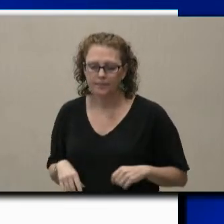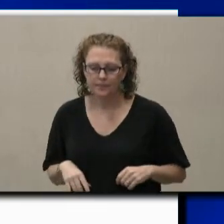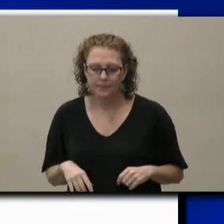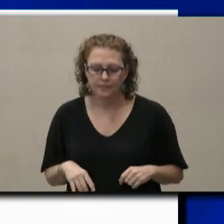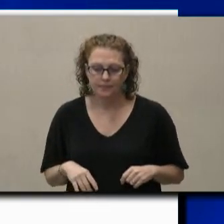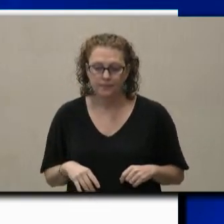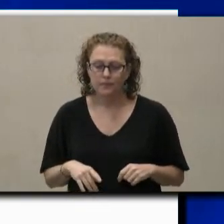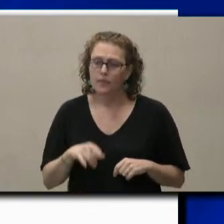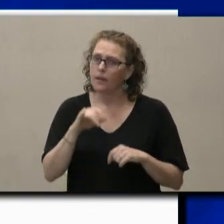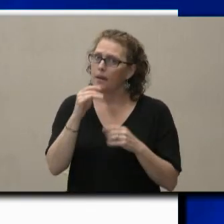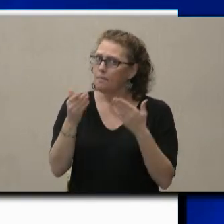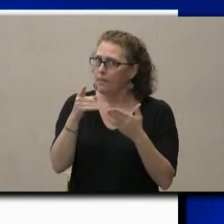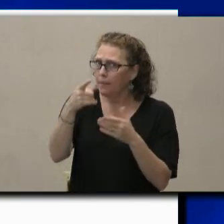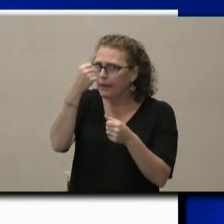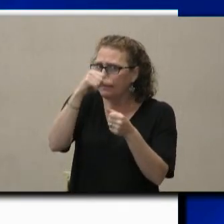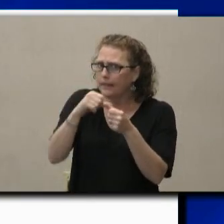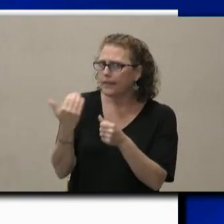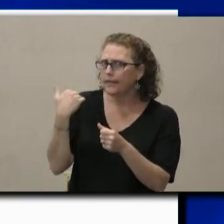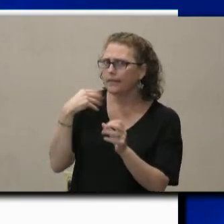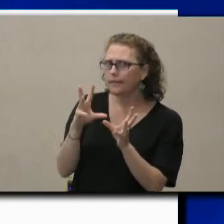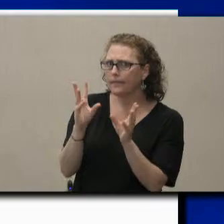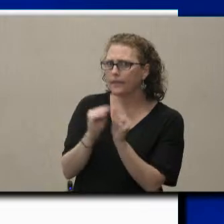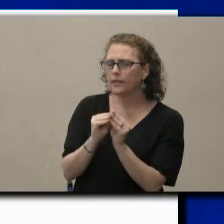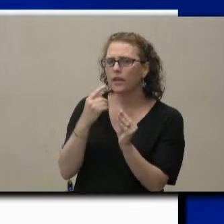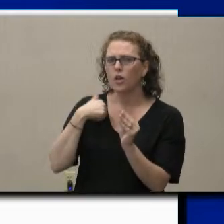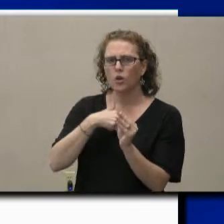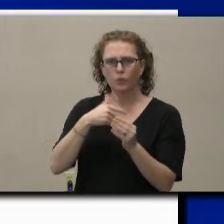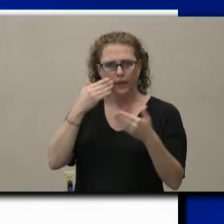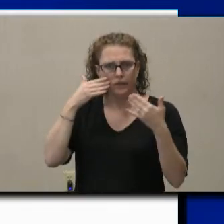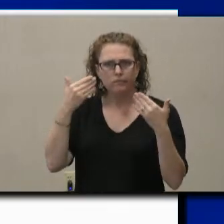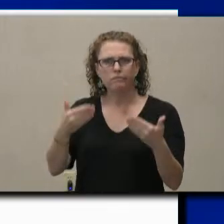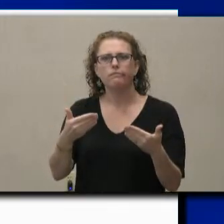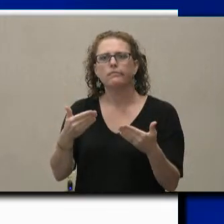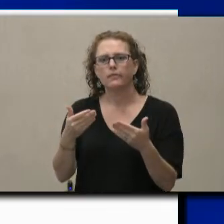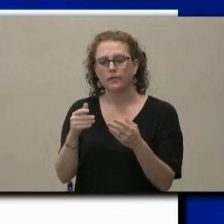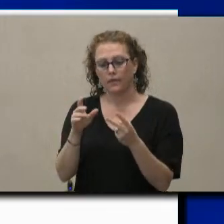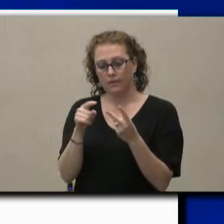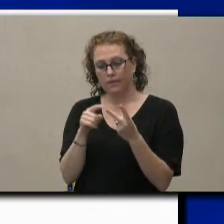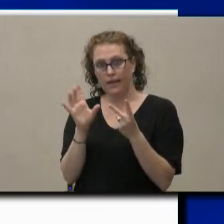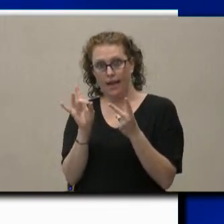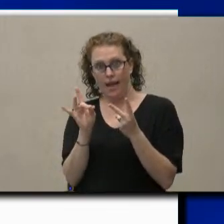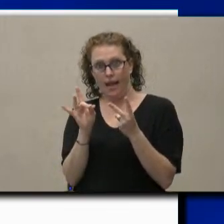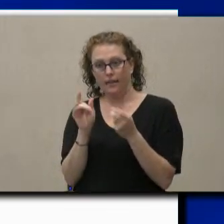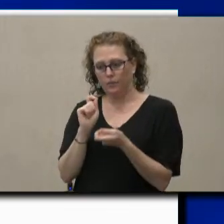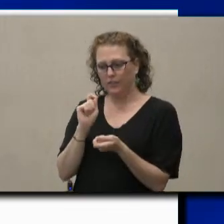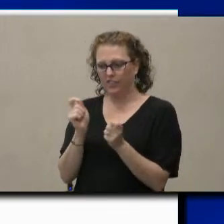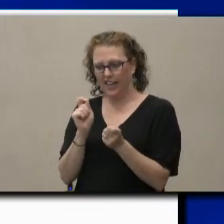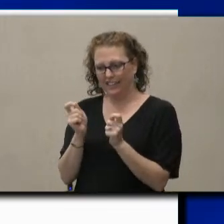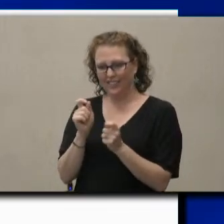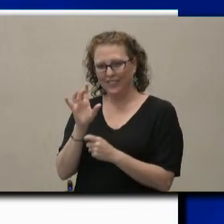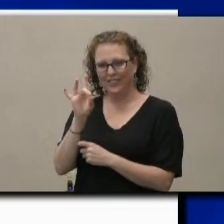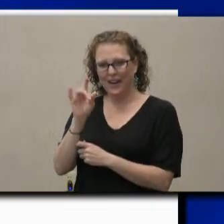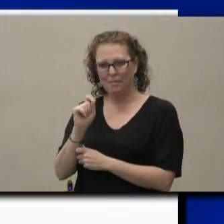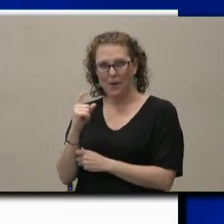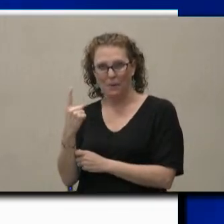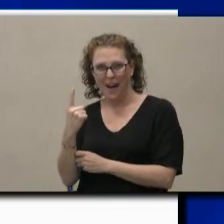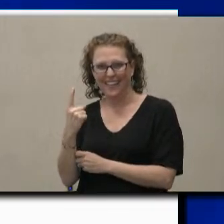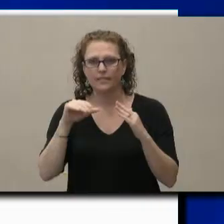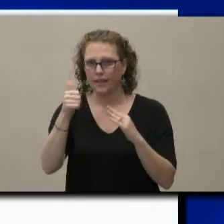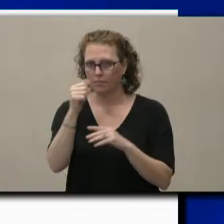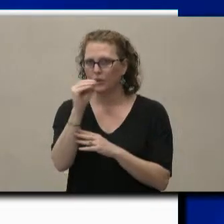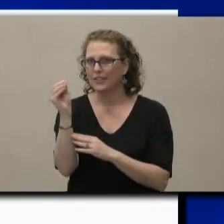some modifications to map option 8, which became 8.1. So I will present that to